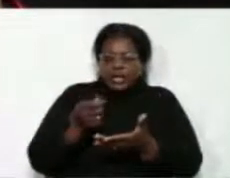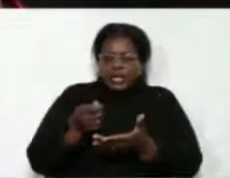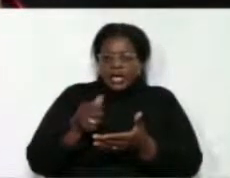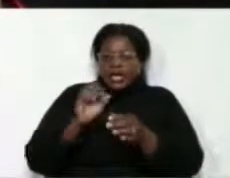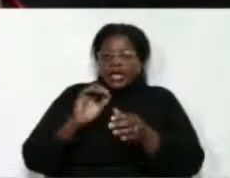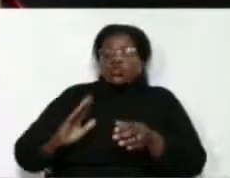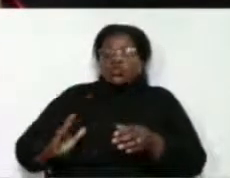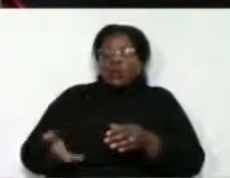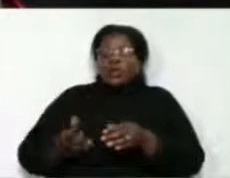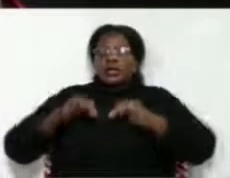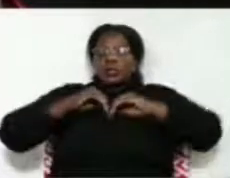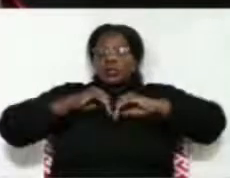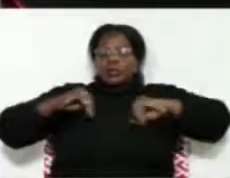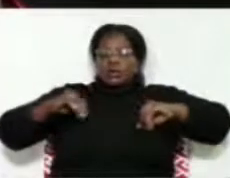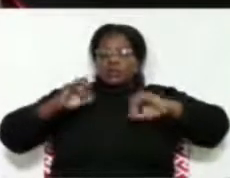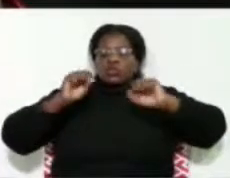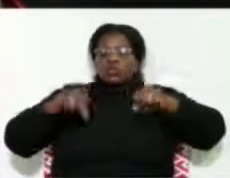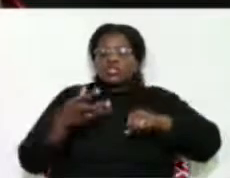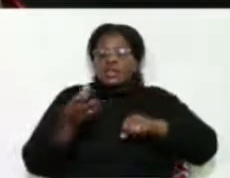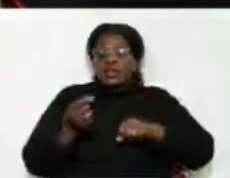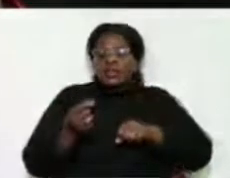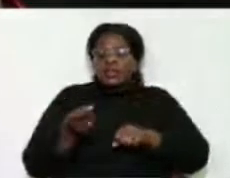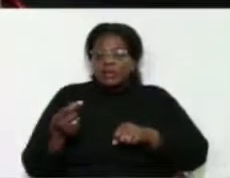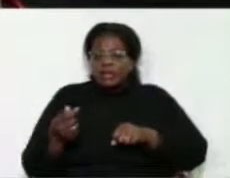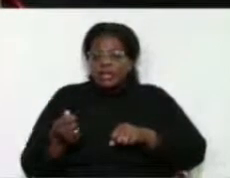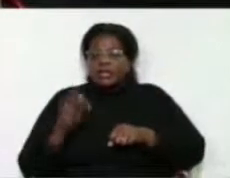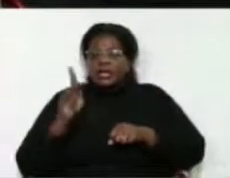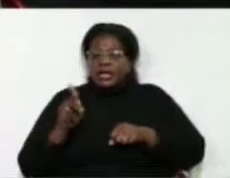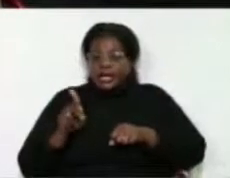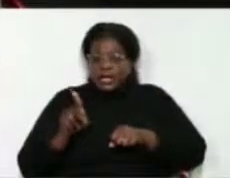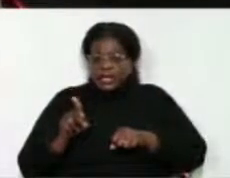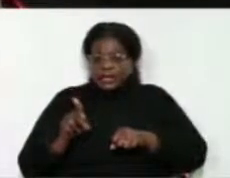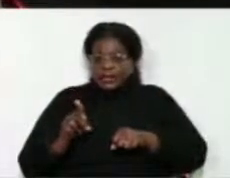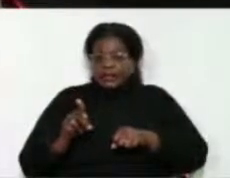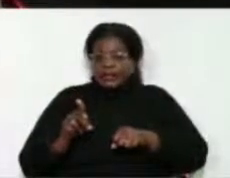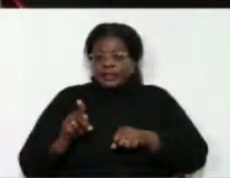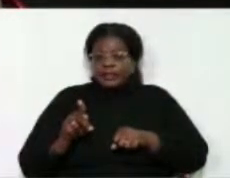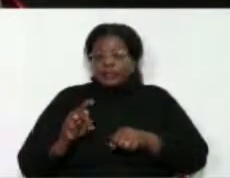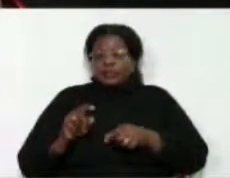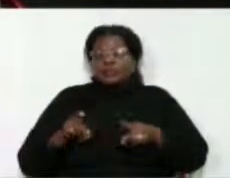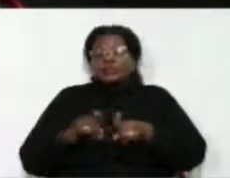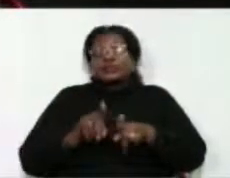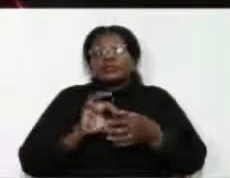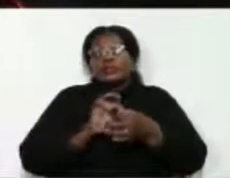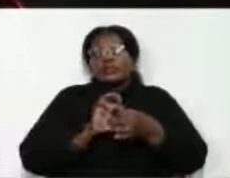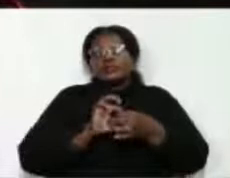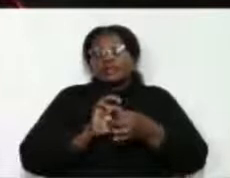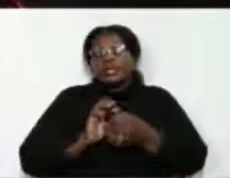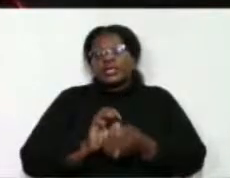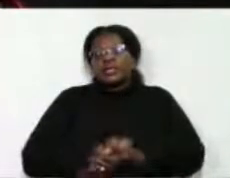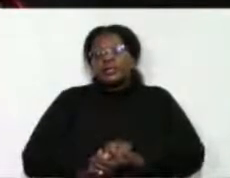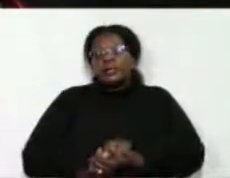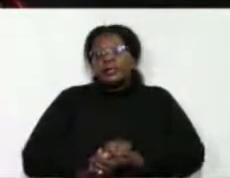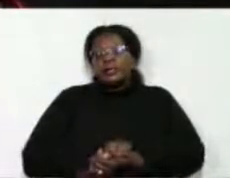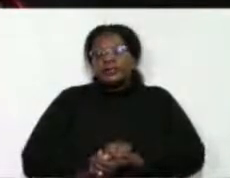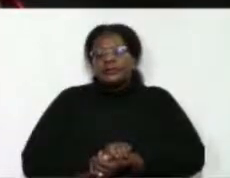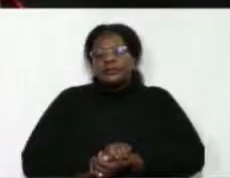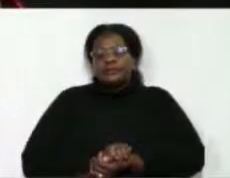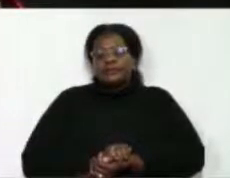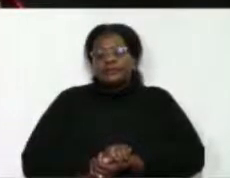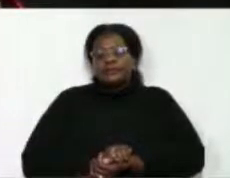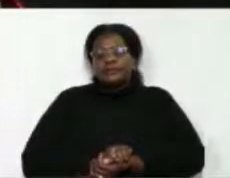yourself, you should be able to walk away with that, or you have to buy out the partner. Those are a bit more technical. You can leave that to another guest, but those